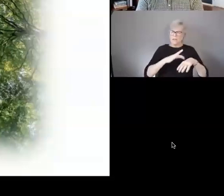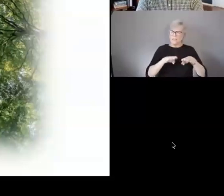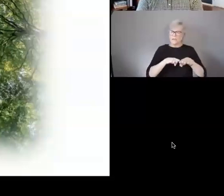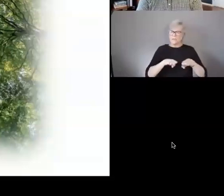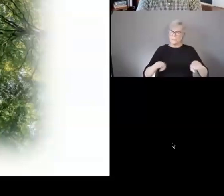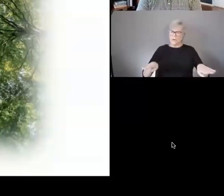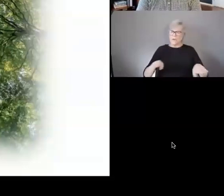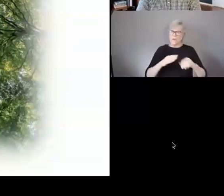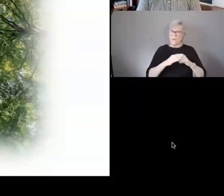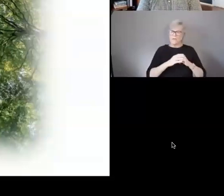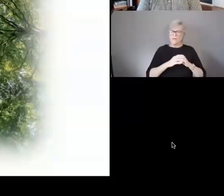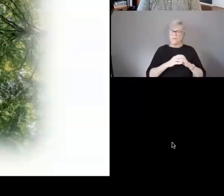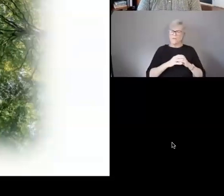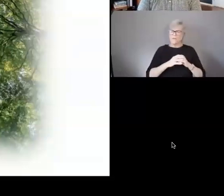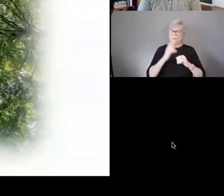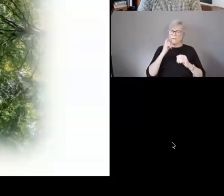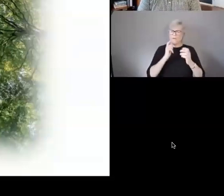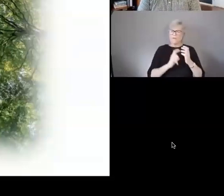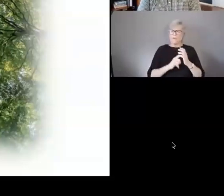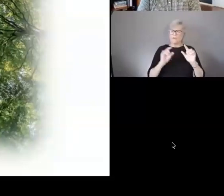You can notice your legs against the chair,